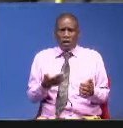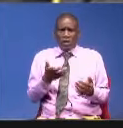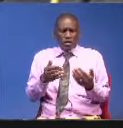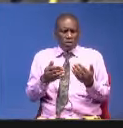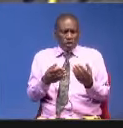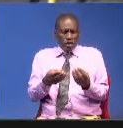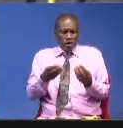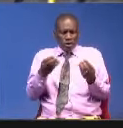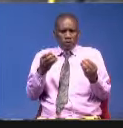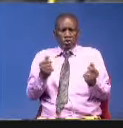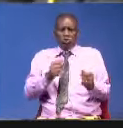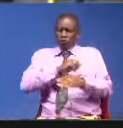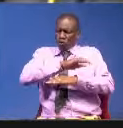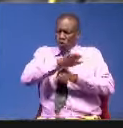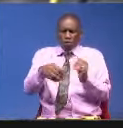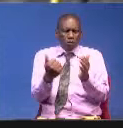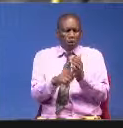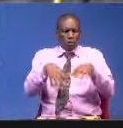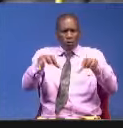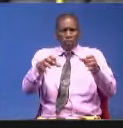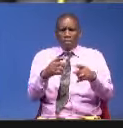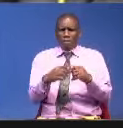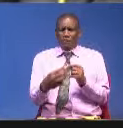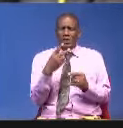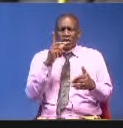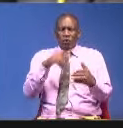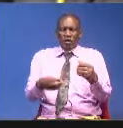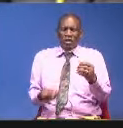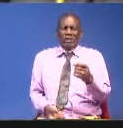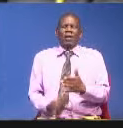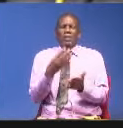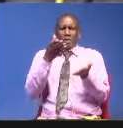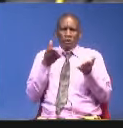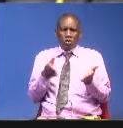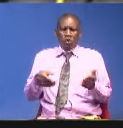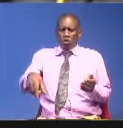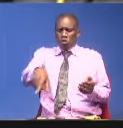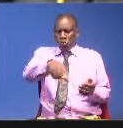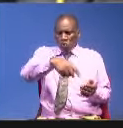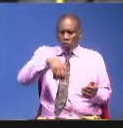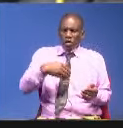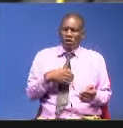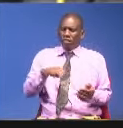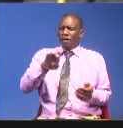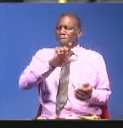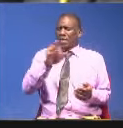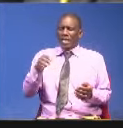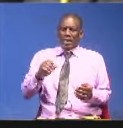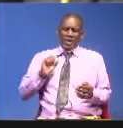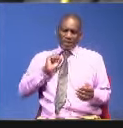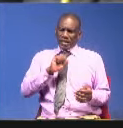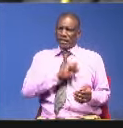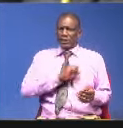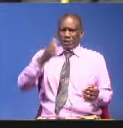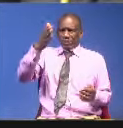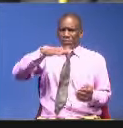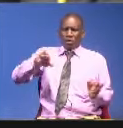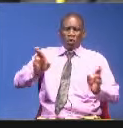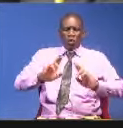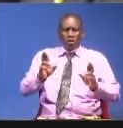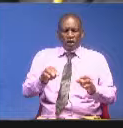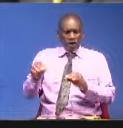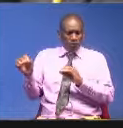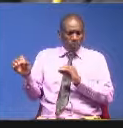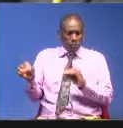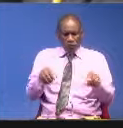of the farmer. But look at what is happening now. We have a bill in Senate that has already gone to, today